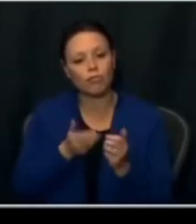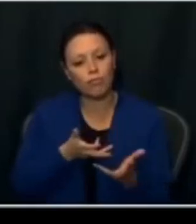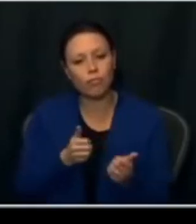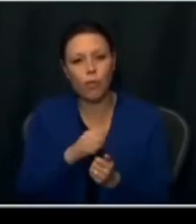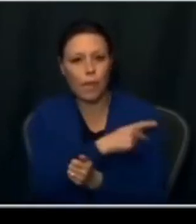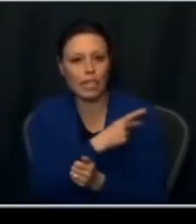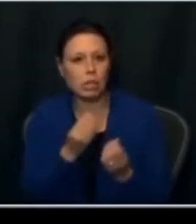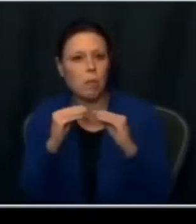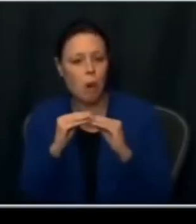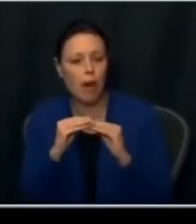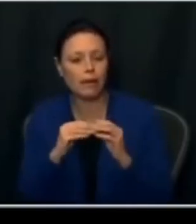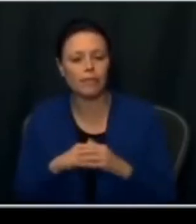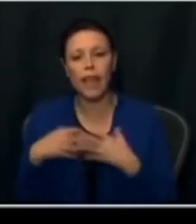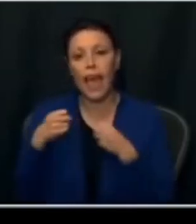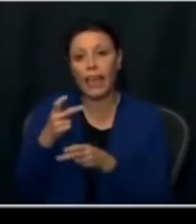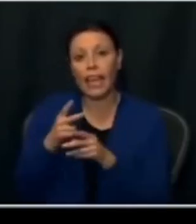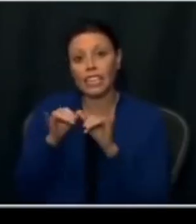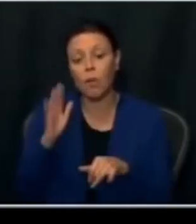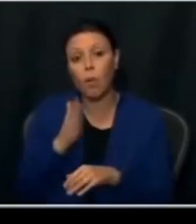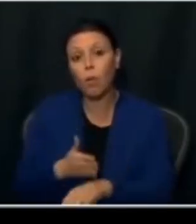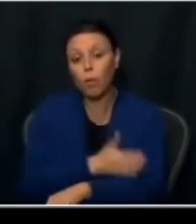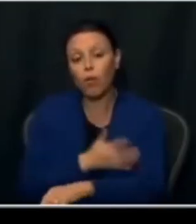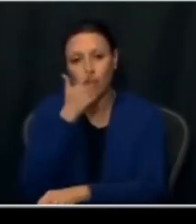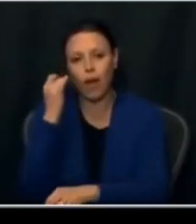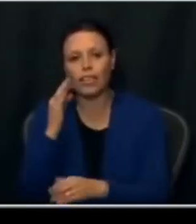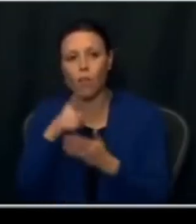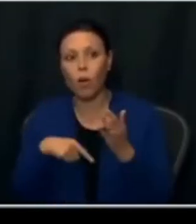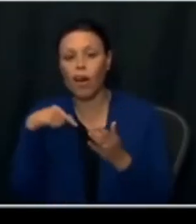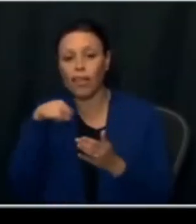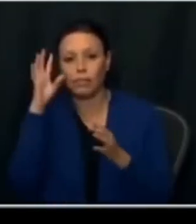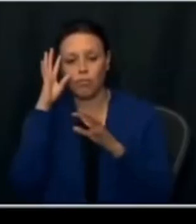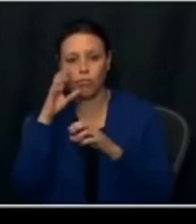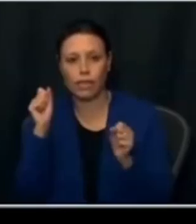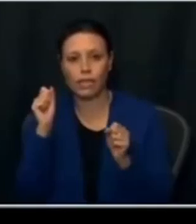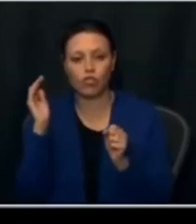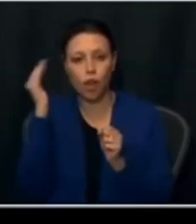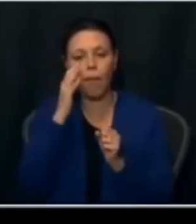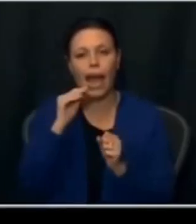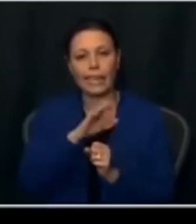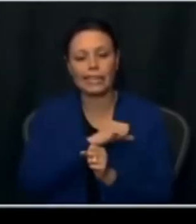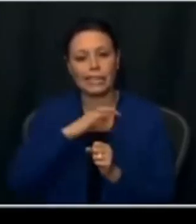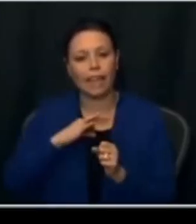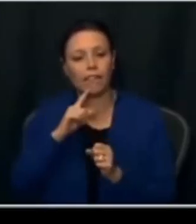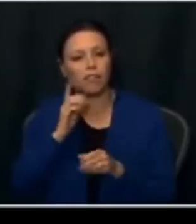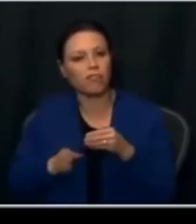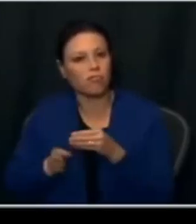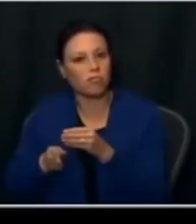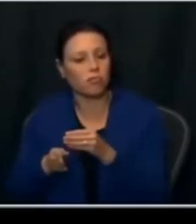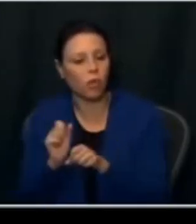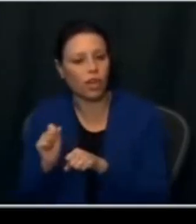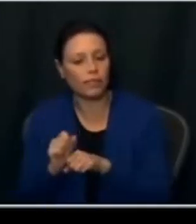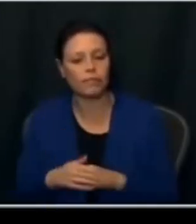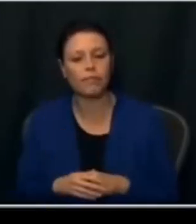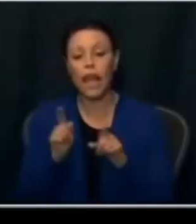patients. The healthcare system will work better because of what this administration and President Trump has accomplished. And as